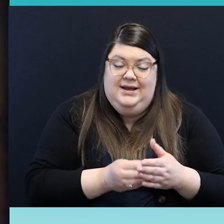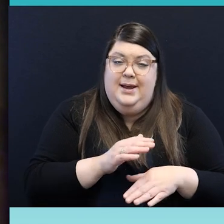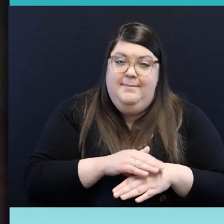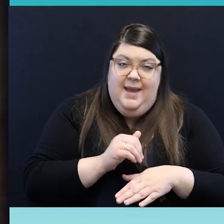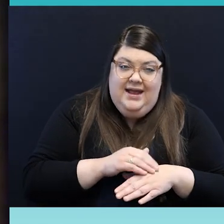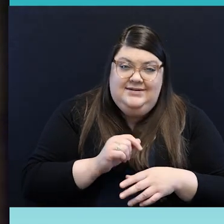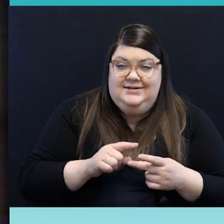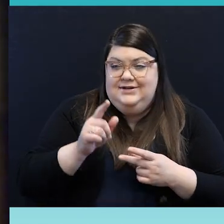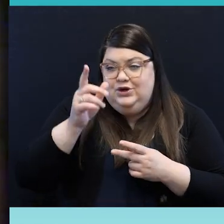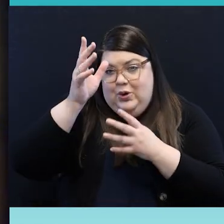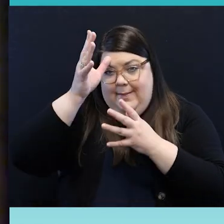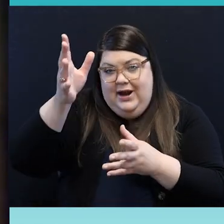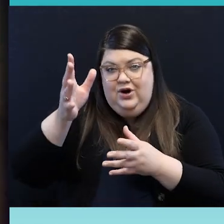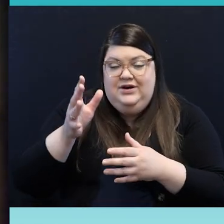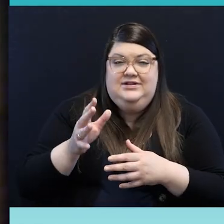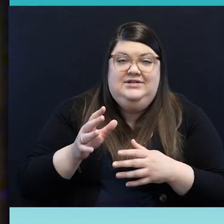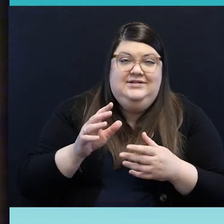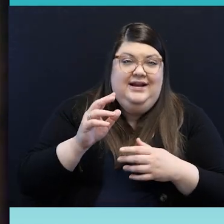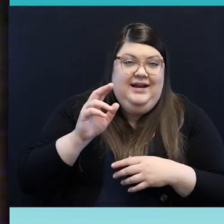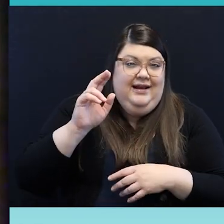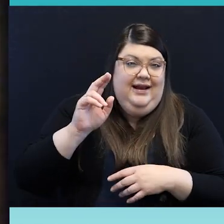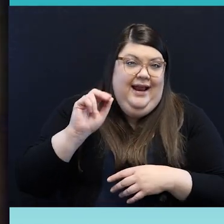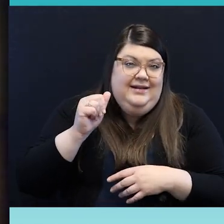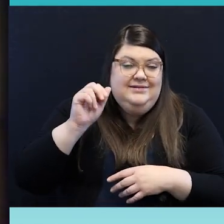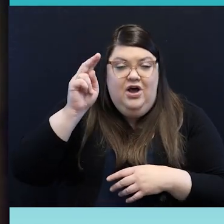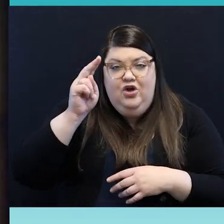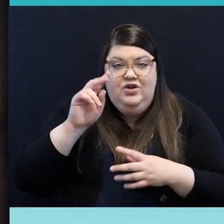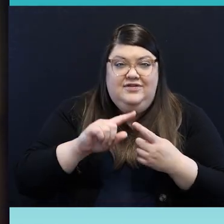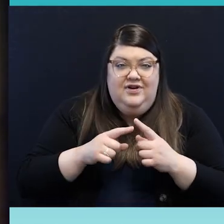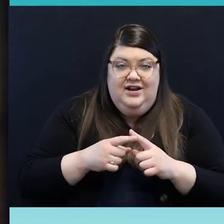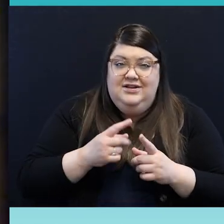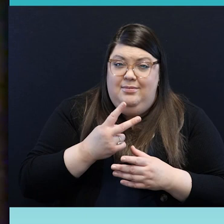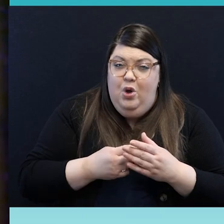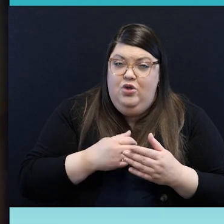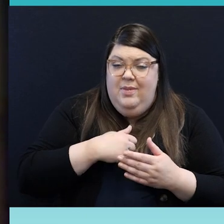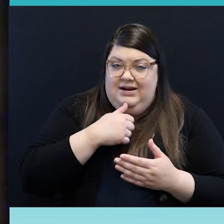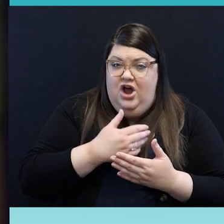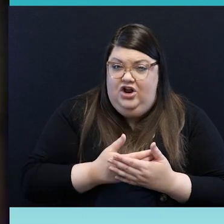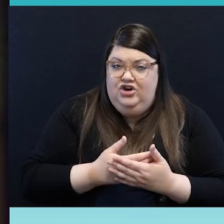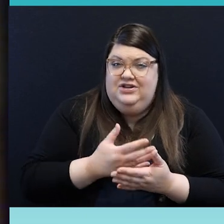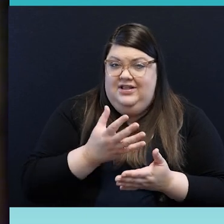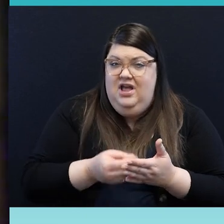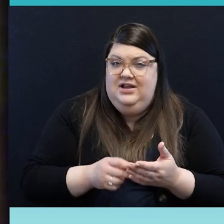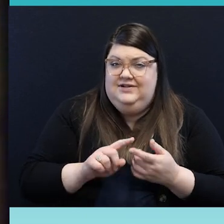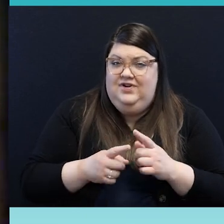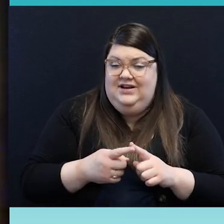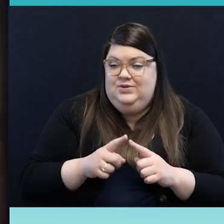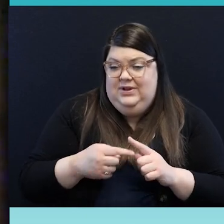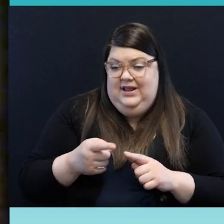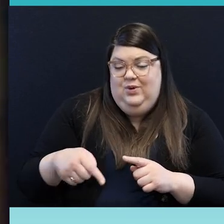aunts, uncles, and friends. Both of my daughters actually lost friends at a very young